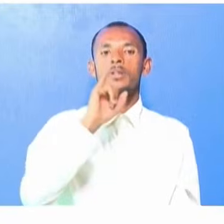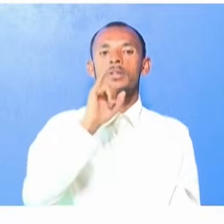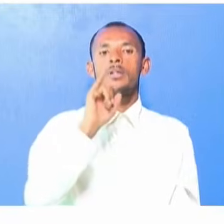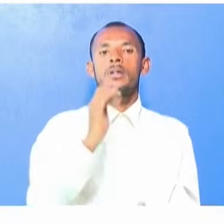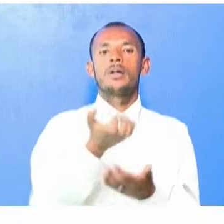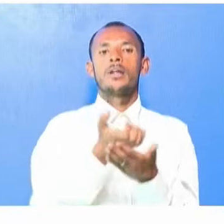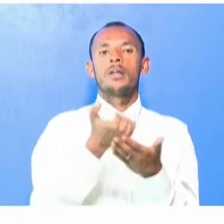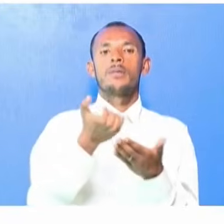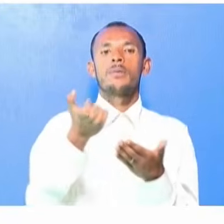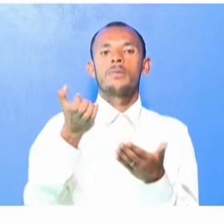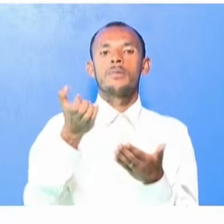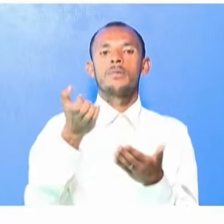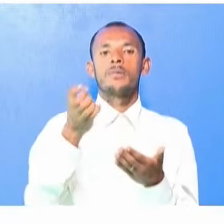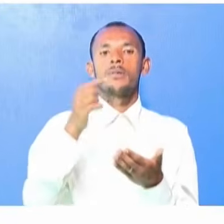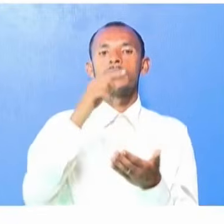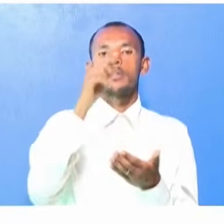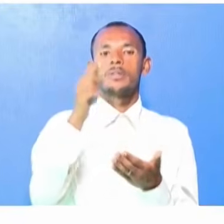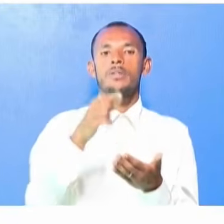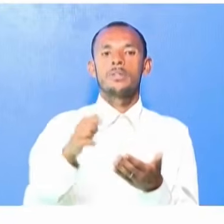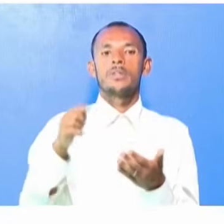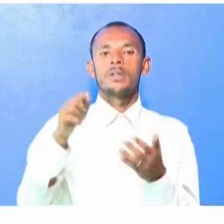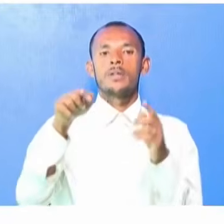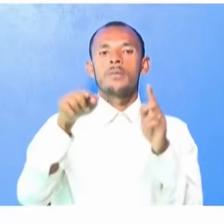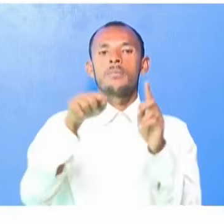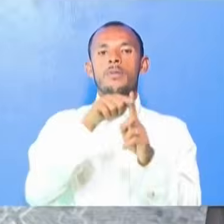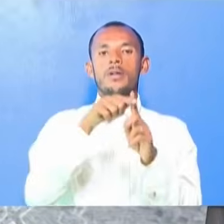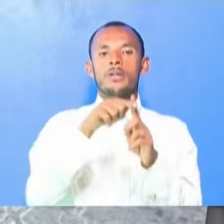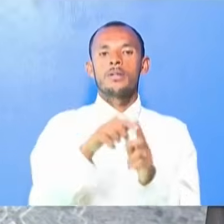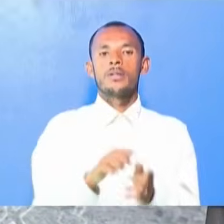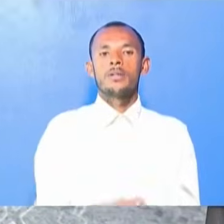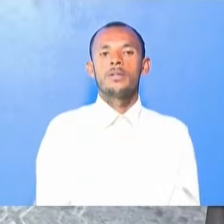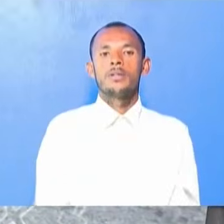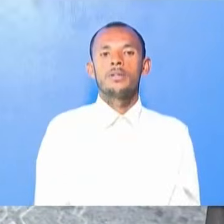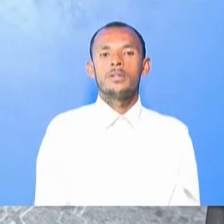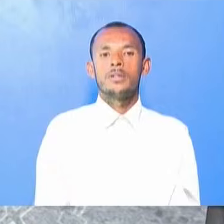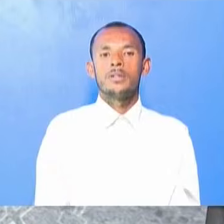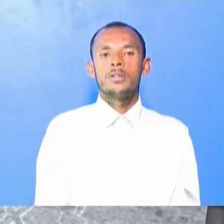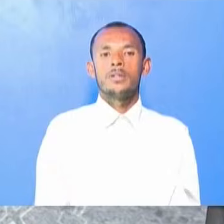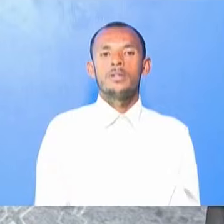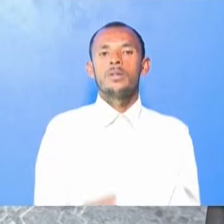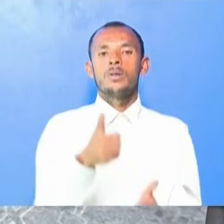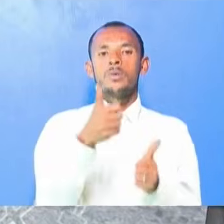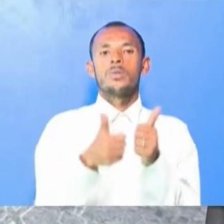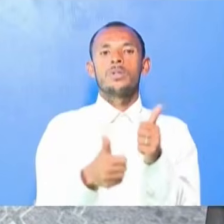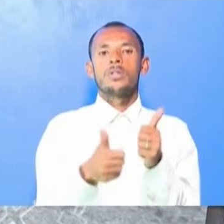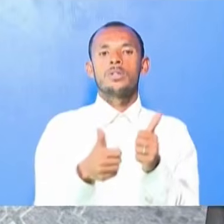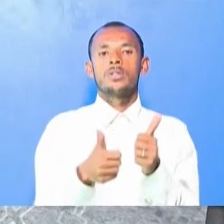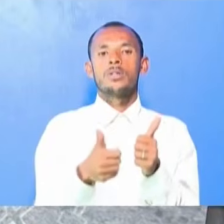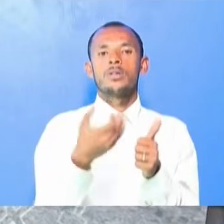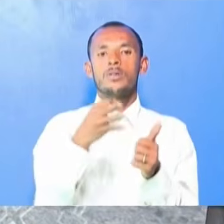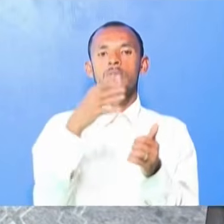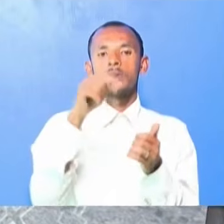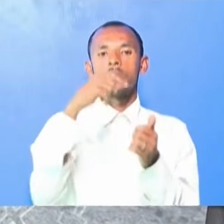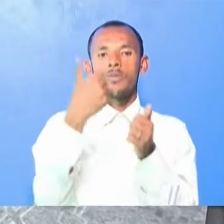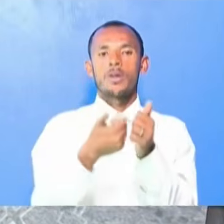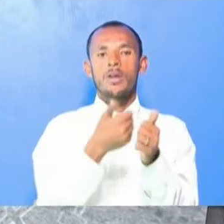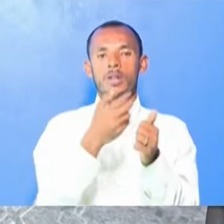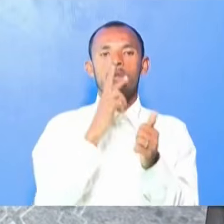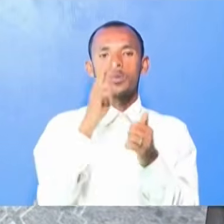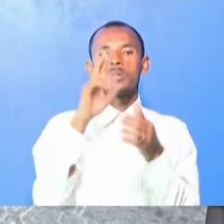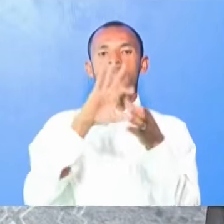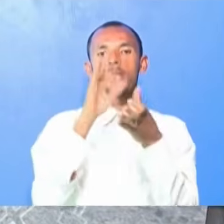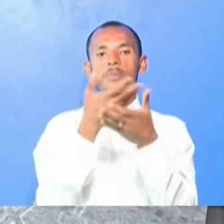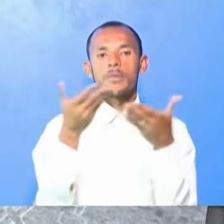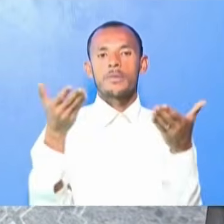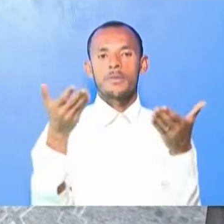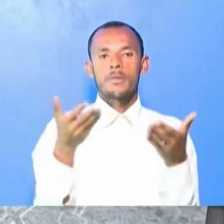of Z plus. So, which of this is a true statement?